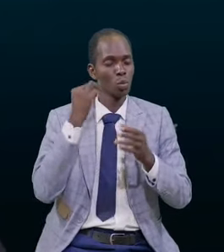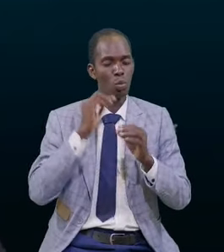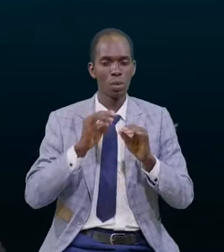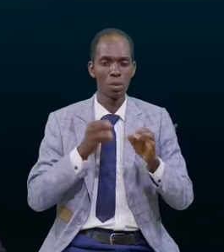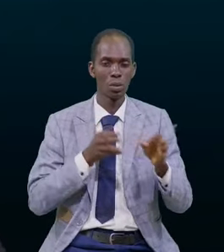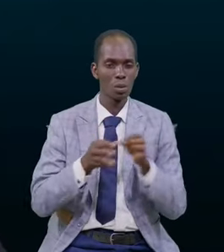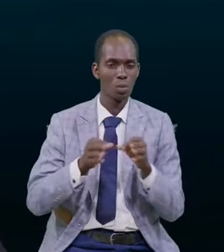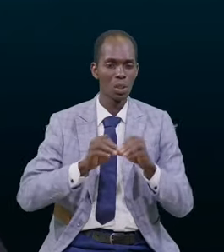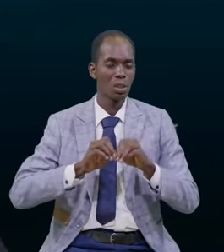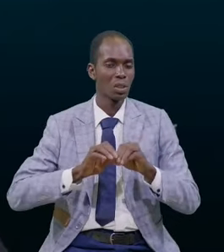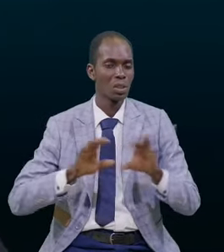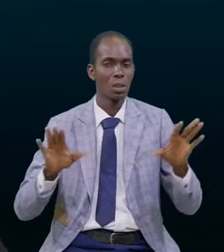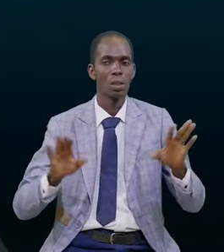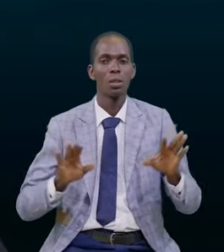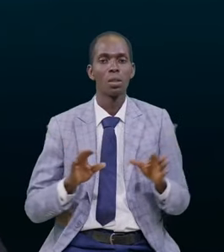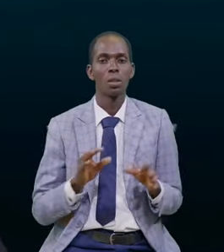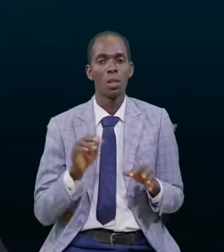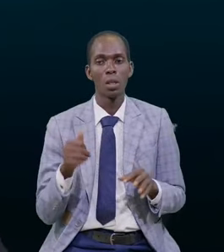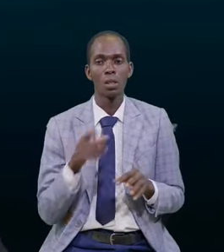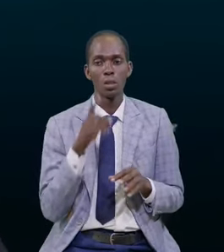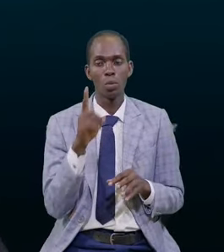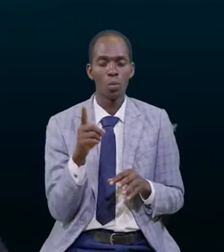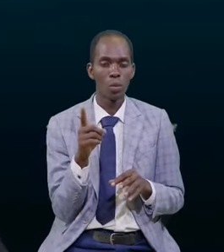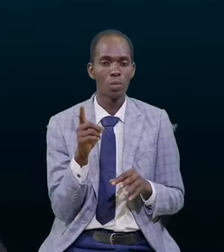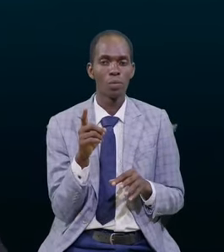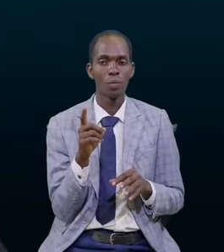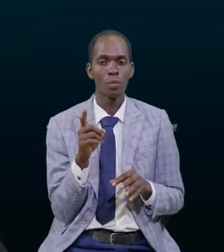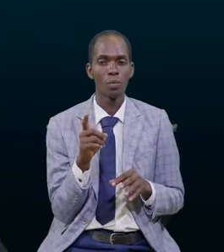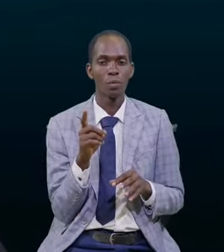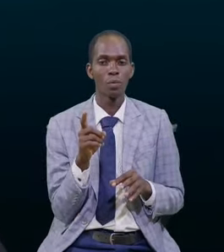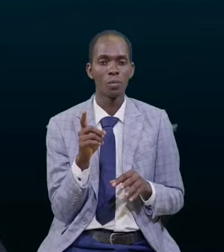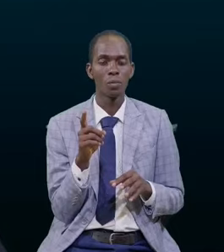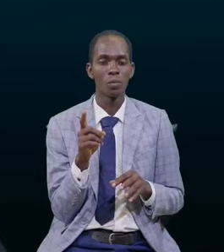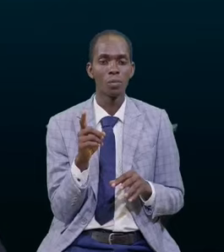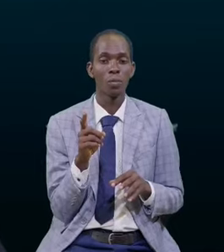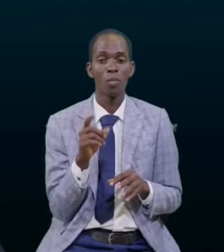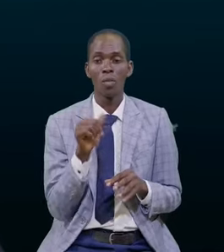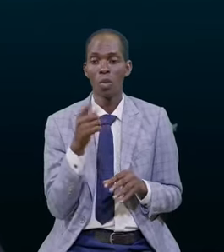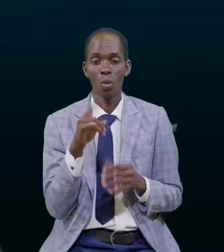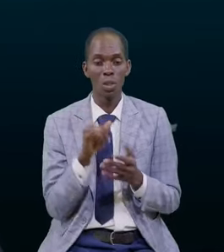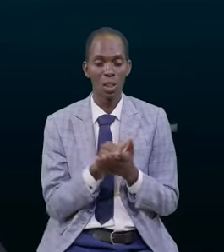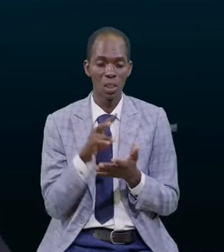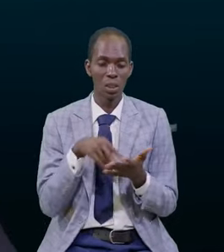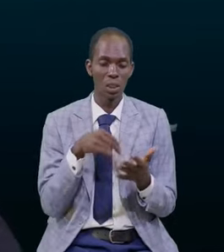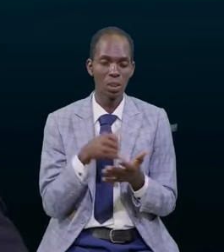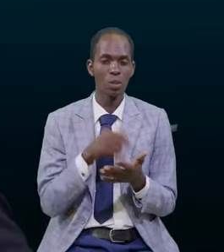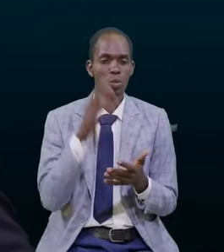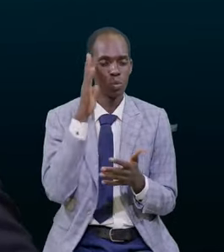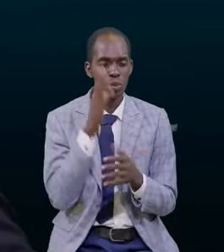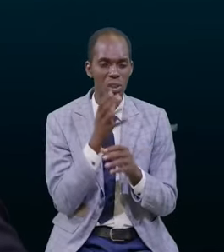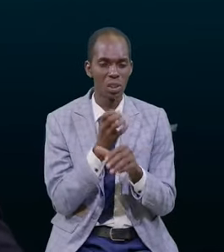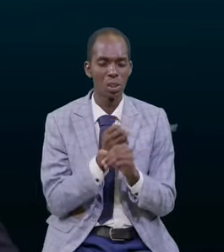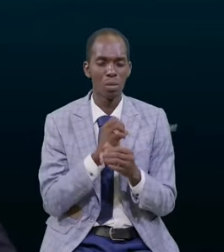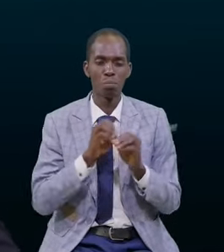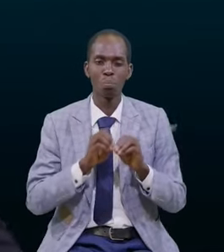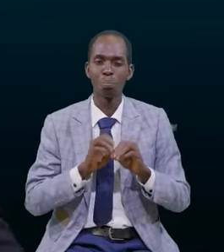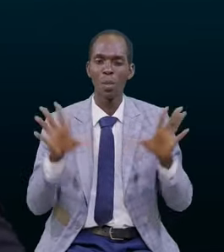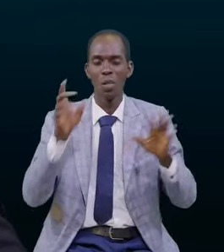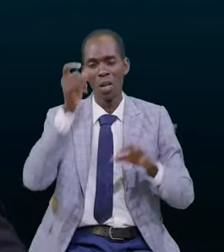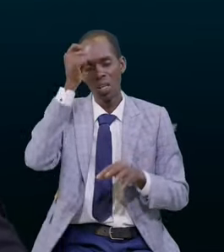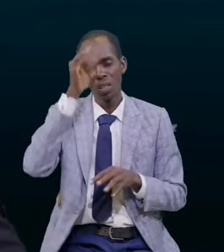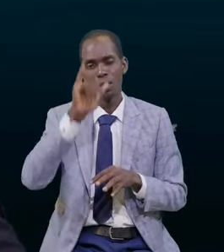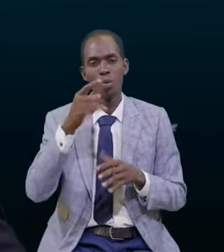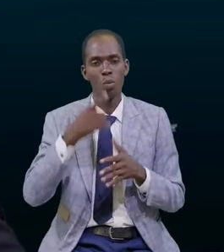reads it will run you you get a clear understanding of what this man of God was telling his son